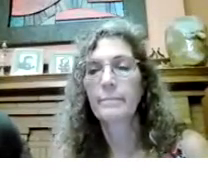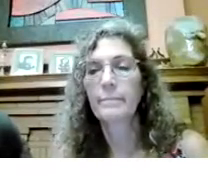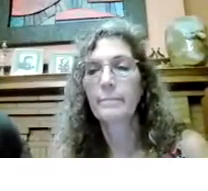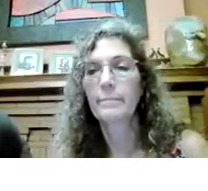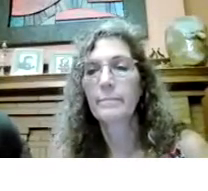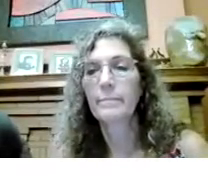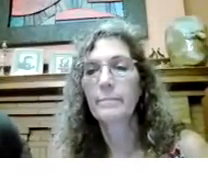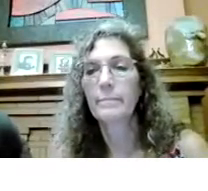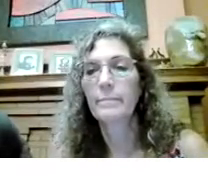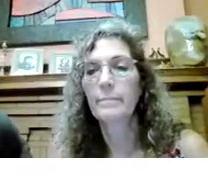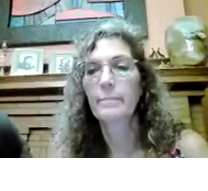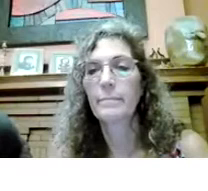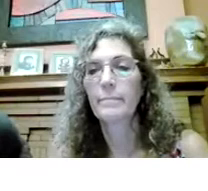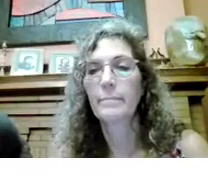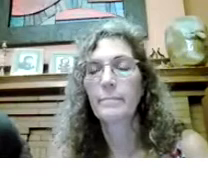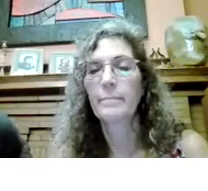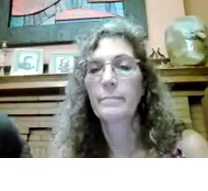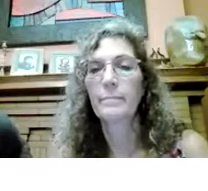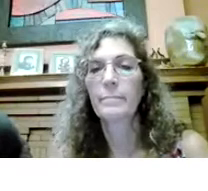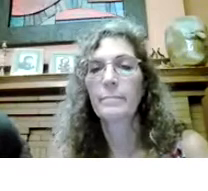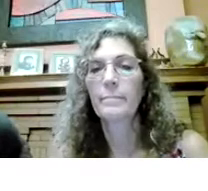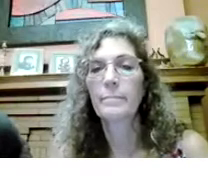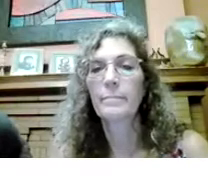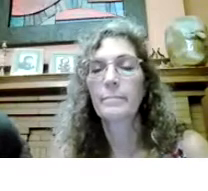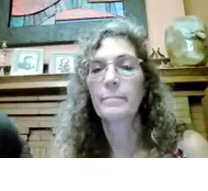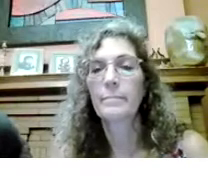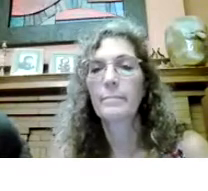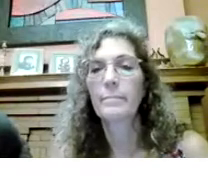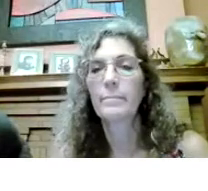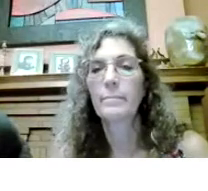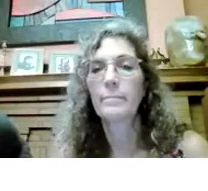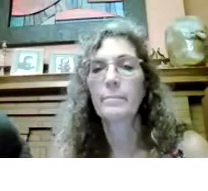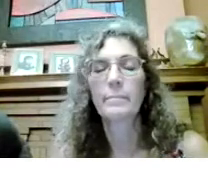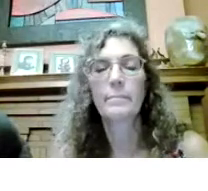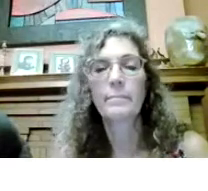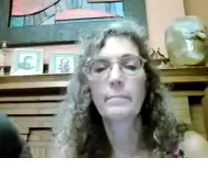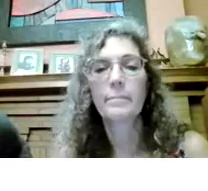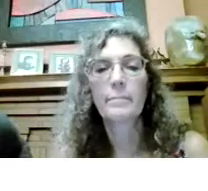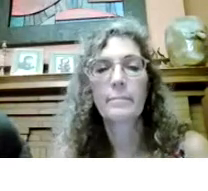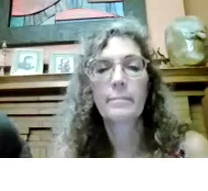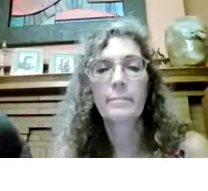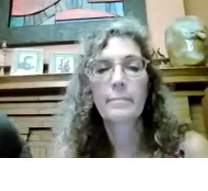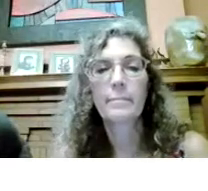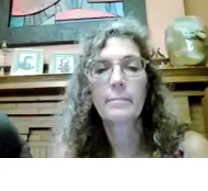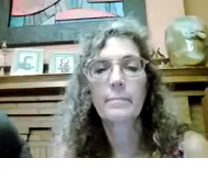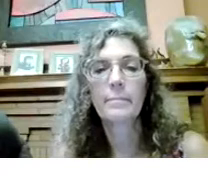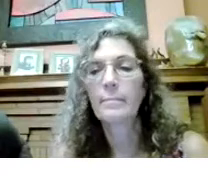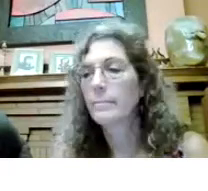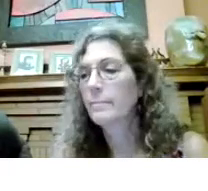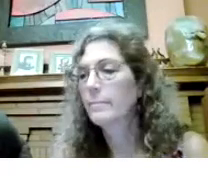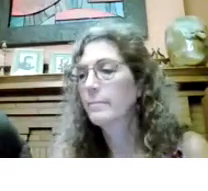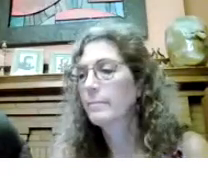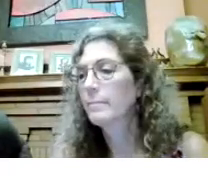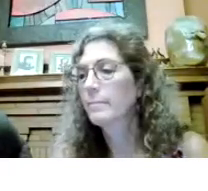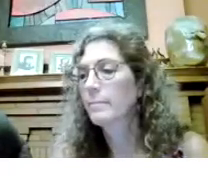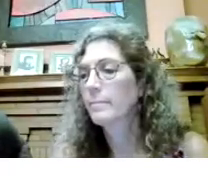way, the length, all the way up Serpentine and all the way the length of Bartlett to the intersection,